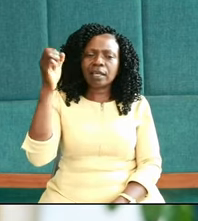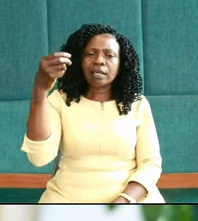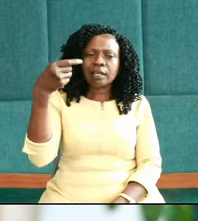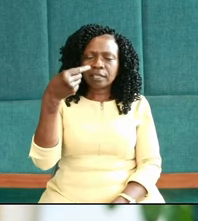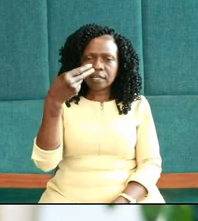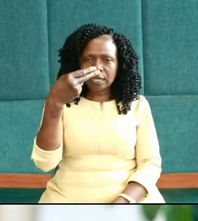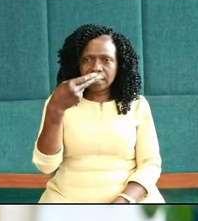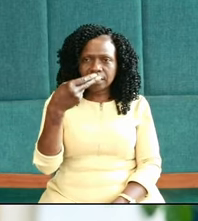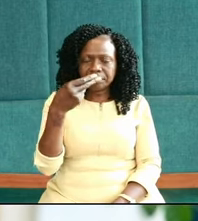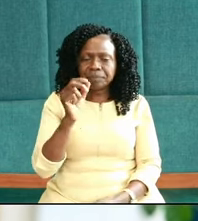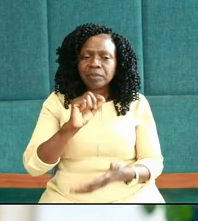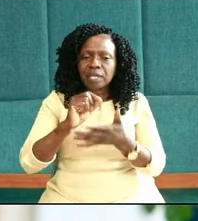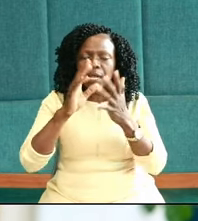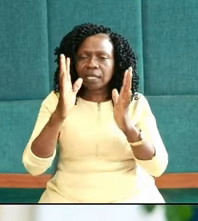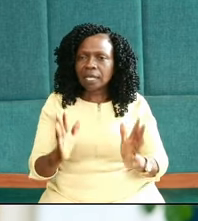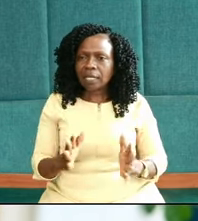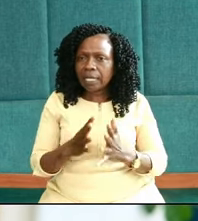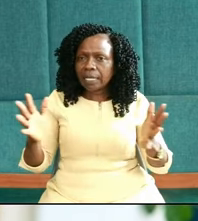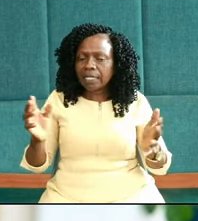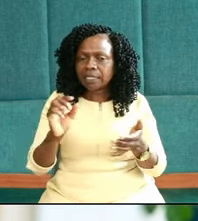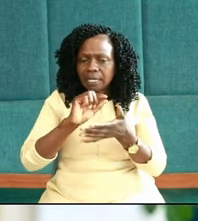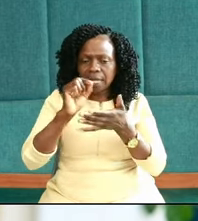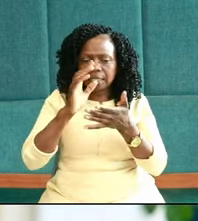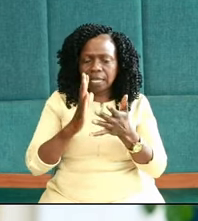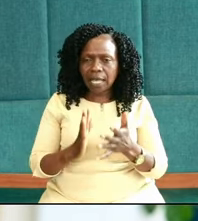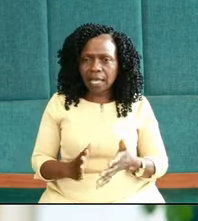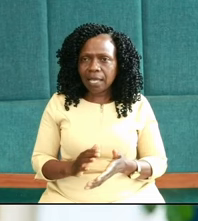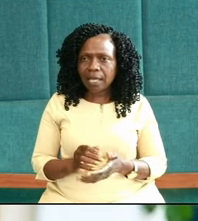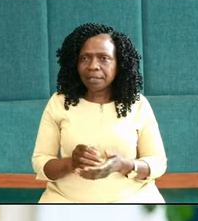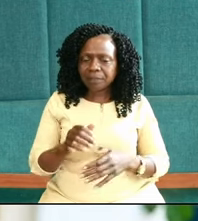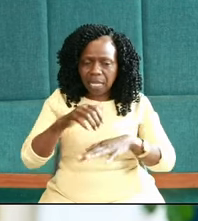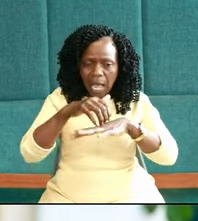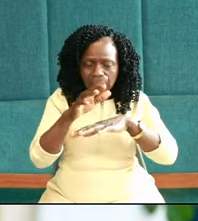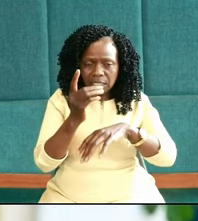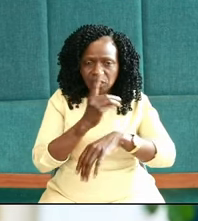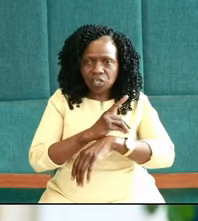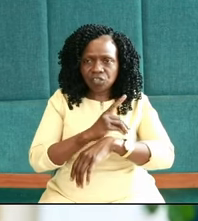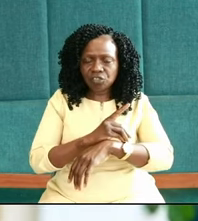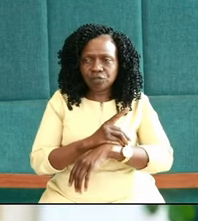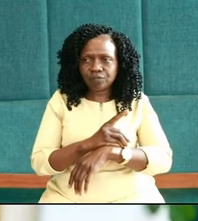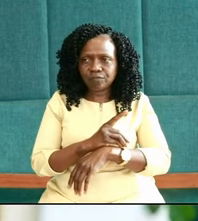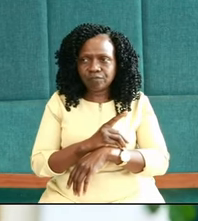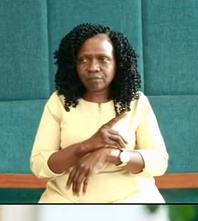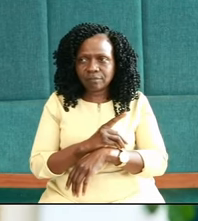The writer, great writer in the early days, Josephus,